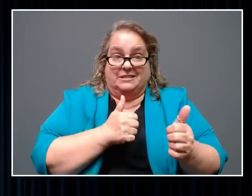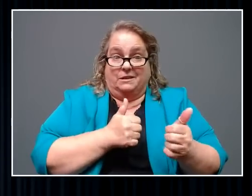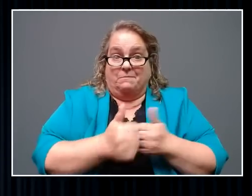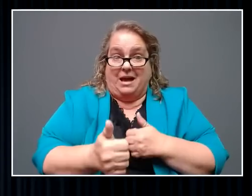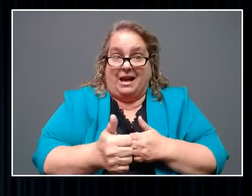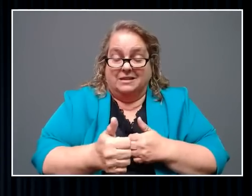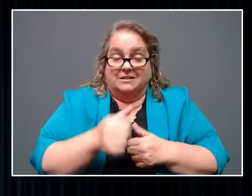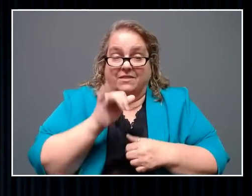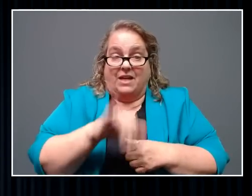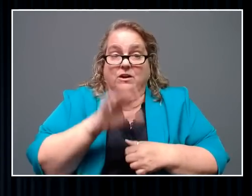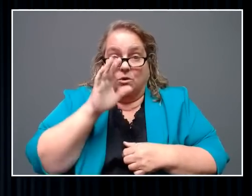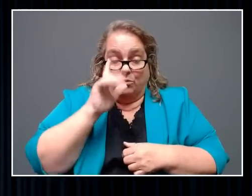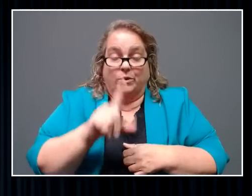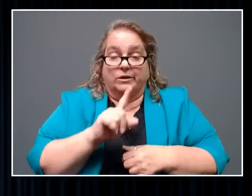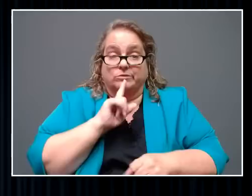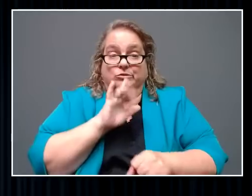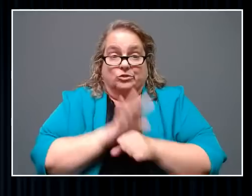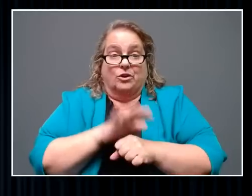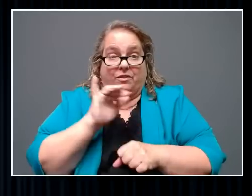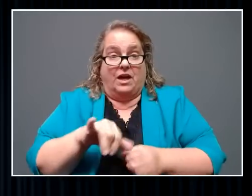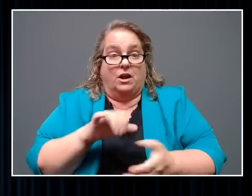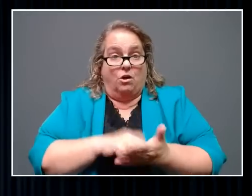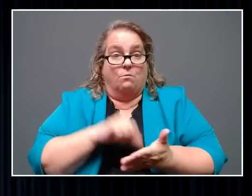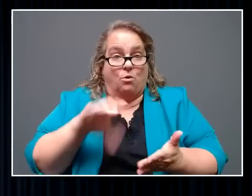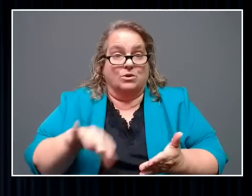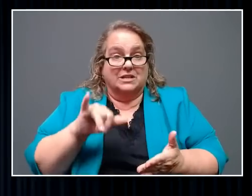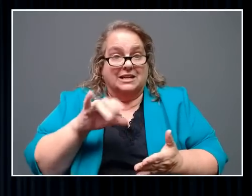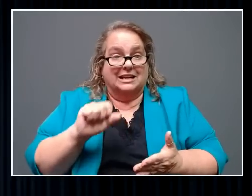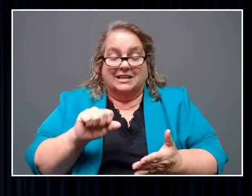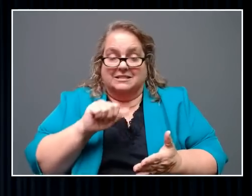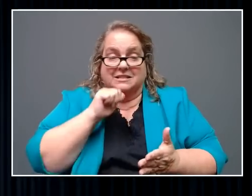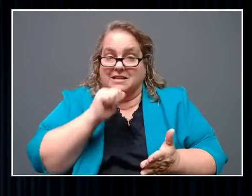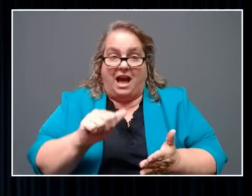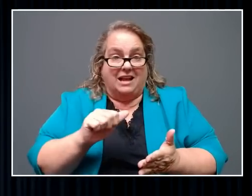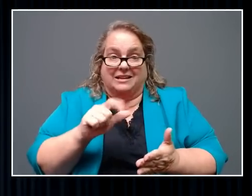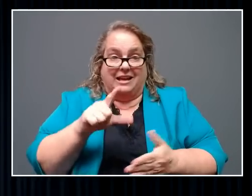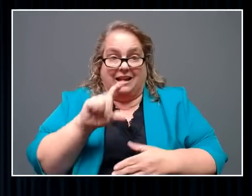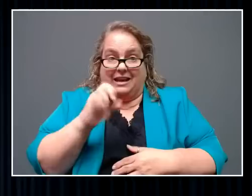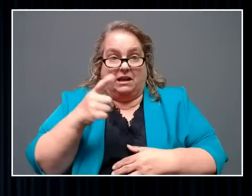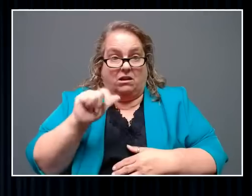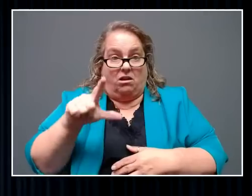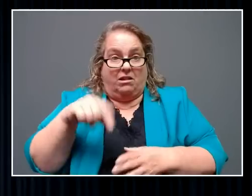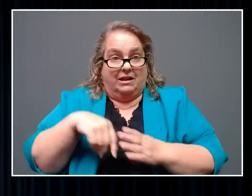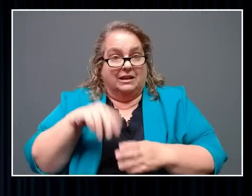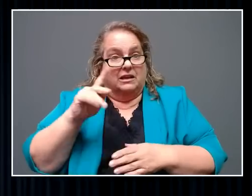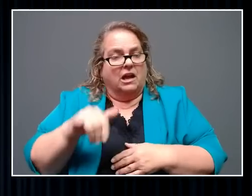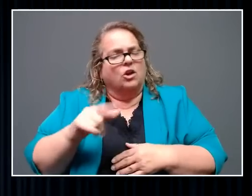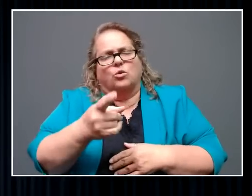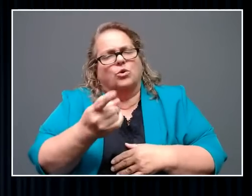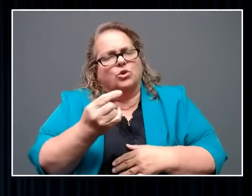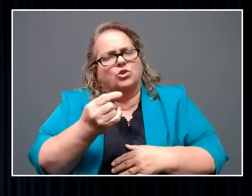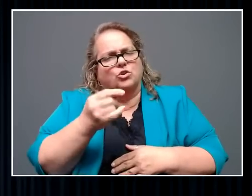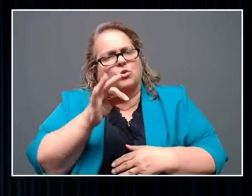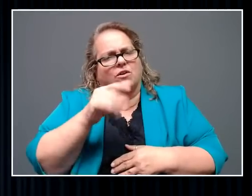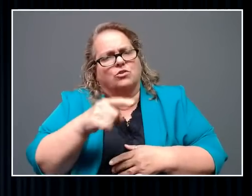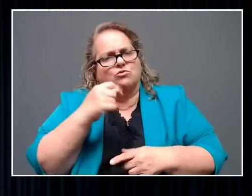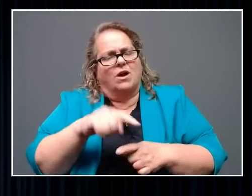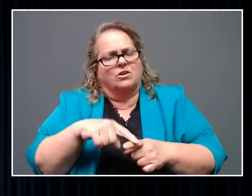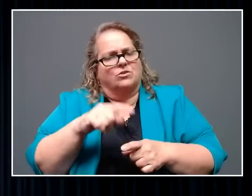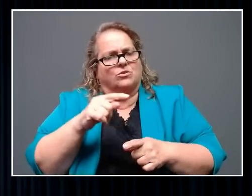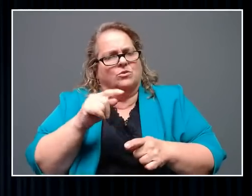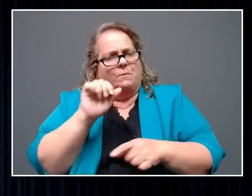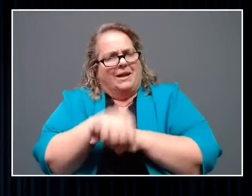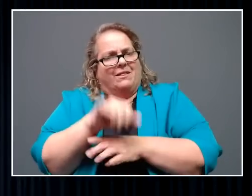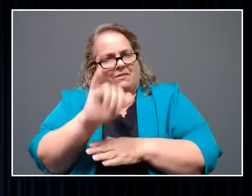ensure that abortions are illegal in Kentucky. What are you going to do to try and defeat that amendment? Well, certainly